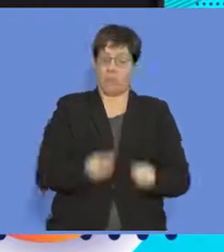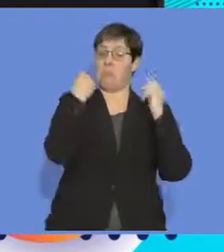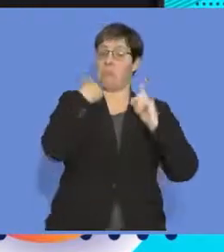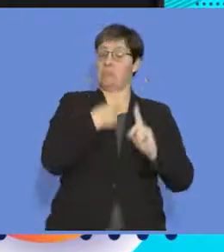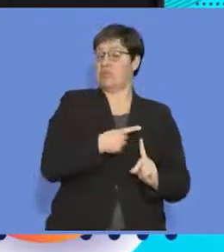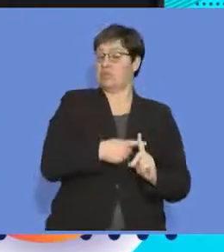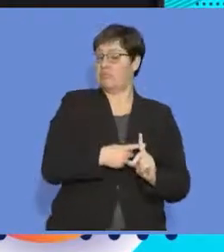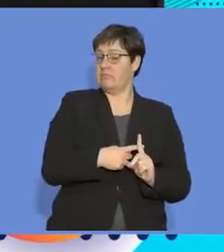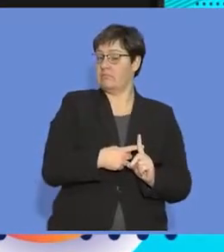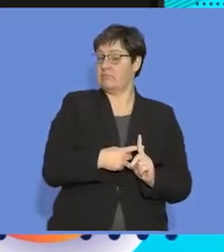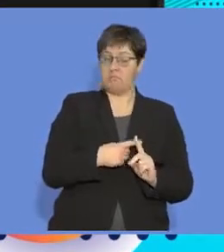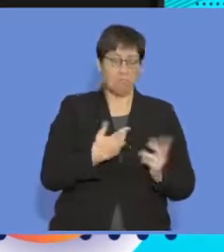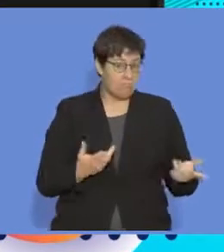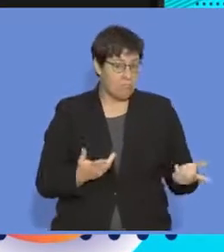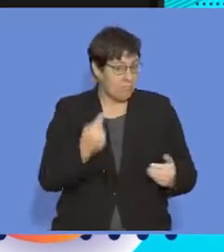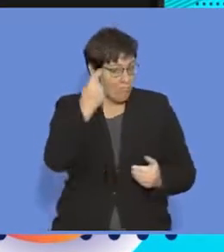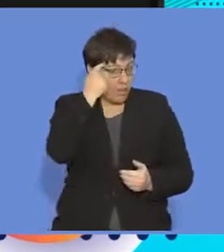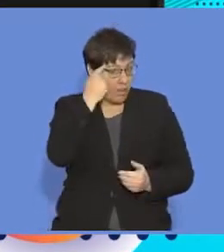Can you really guess that?